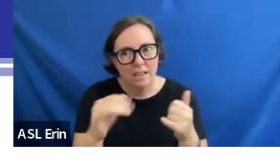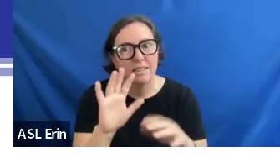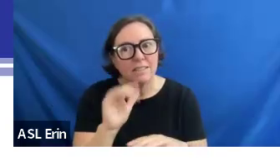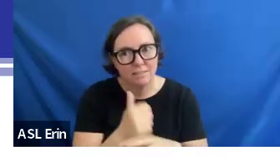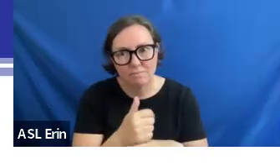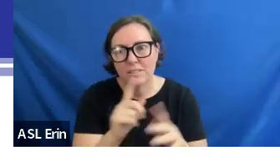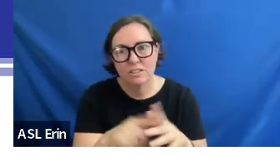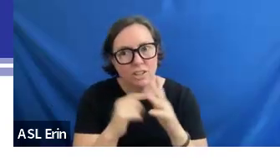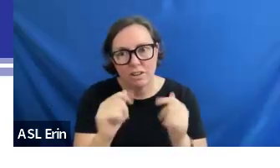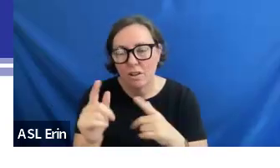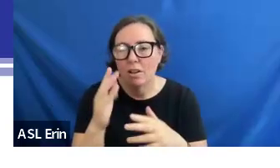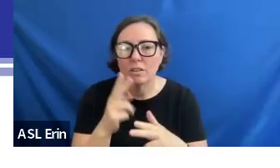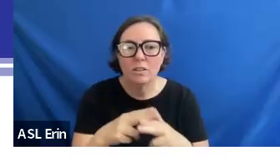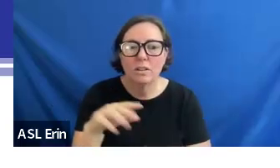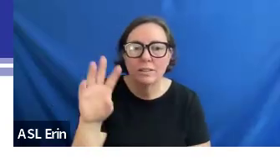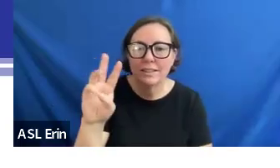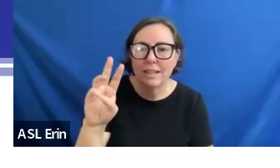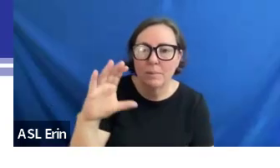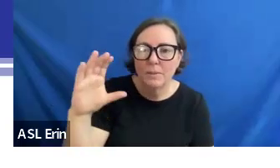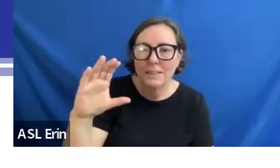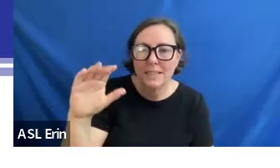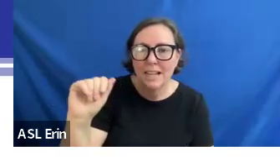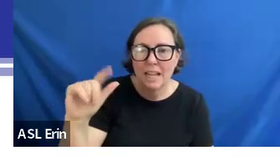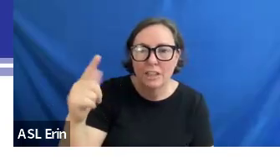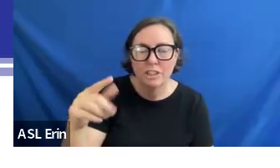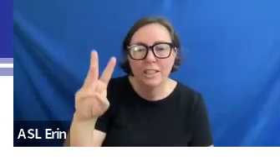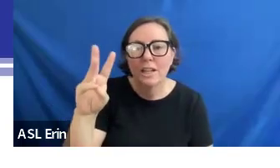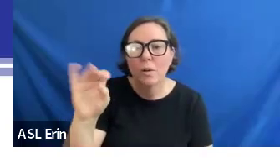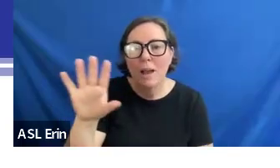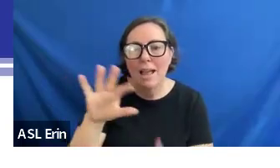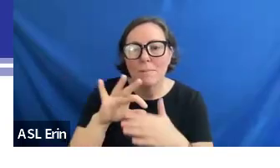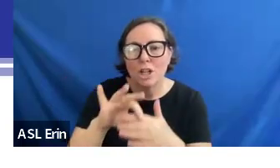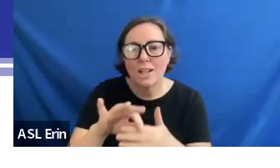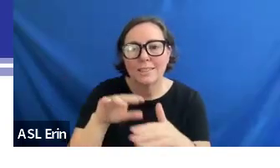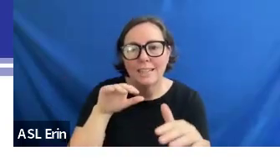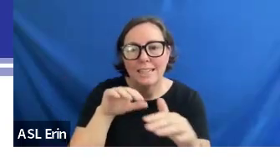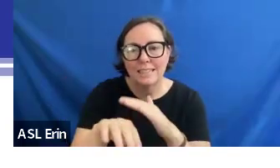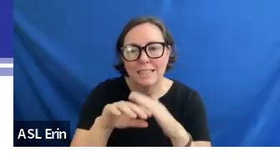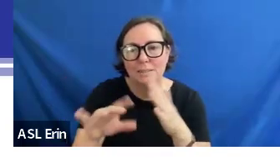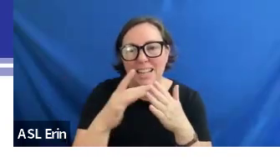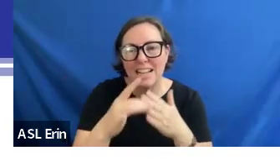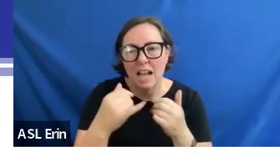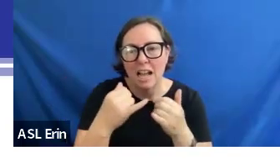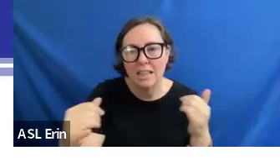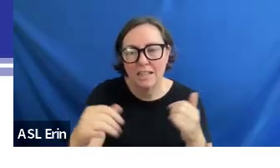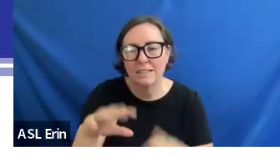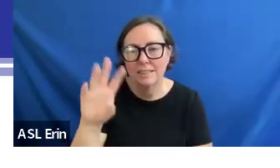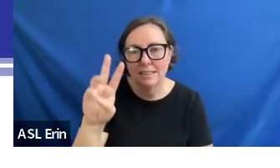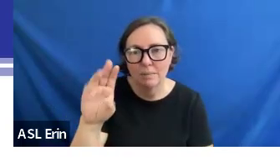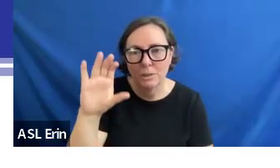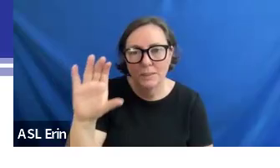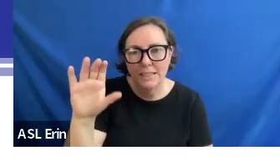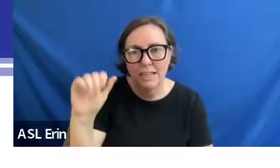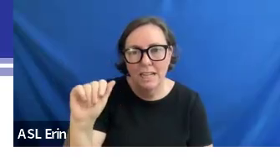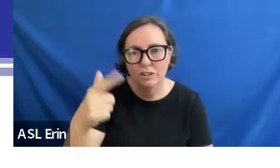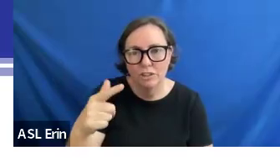Web Content Accessibility Guidelines. You may hear it referred to as WCAG